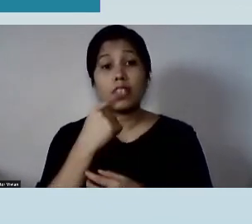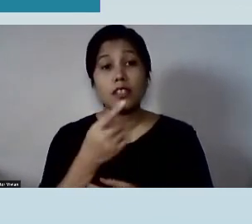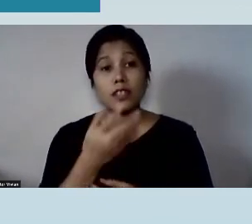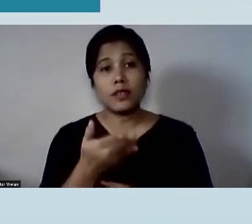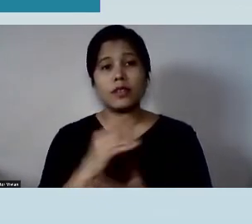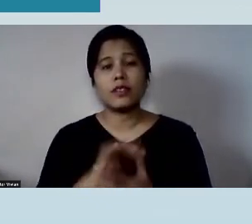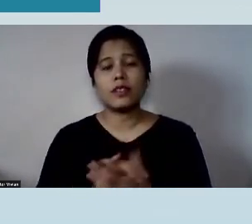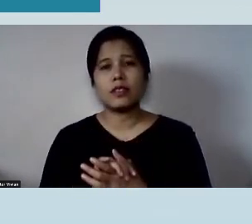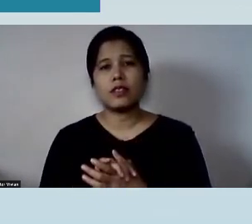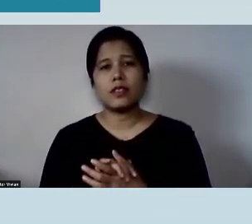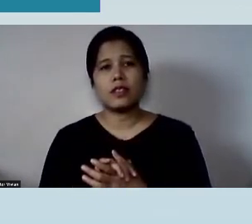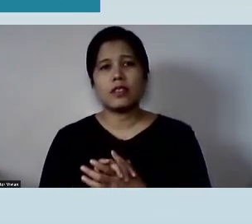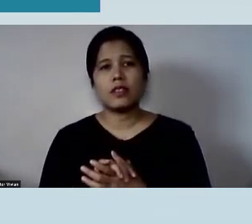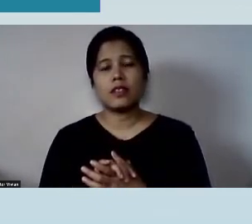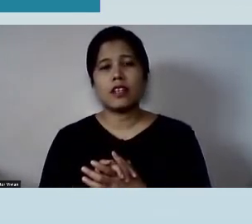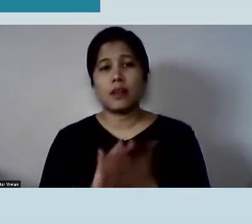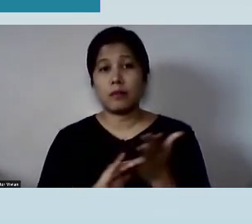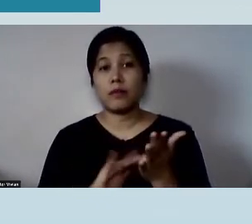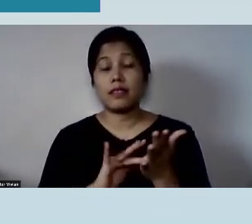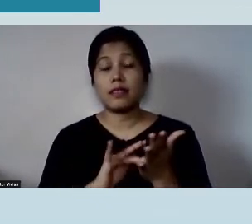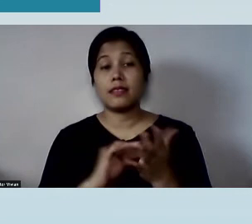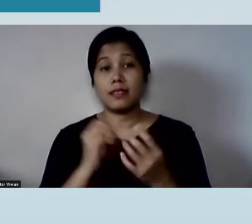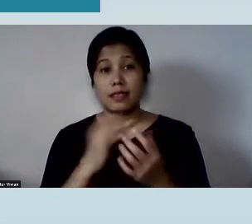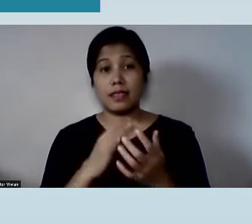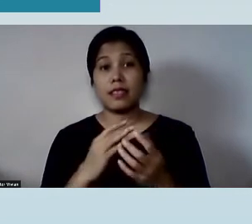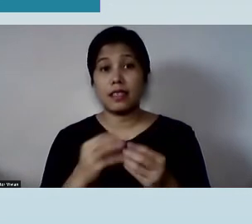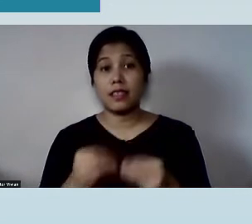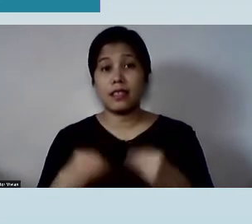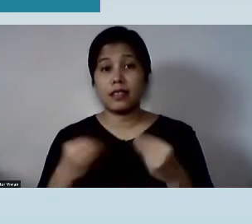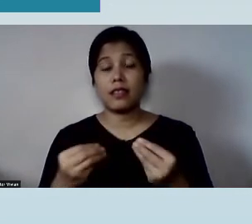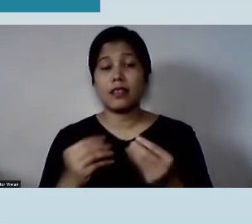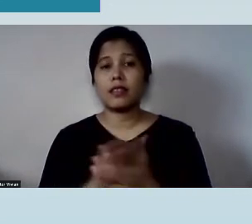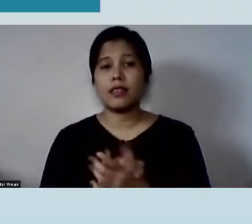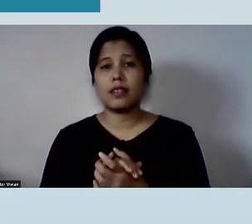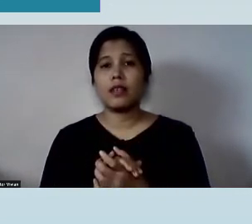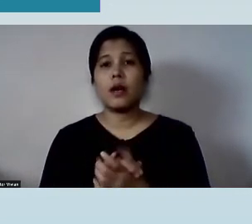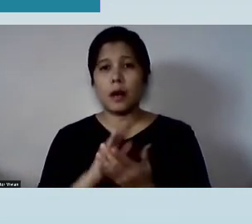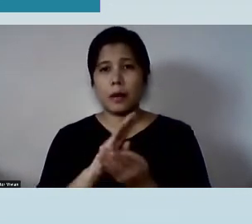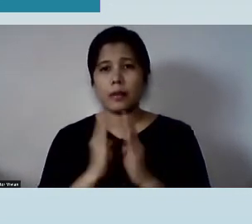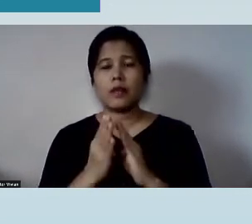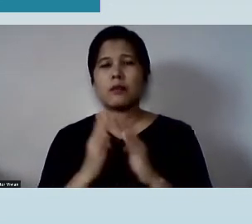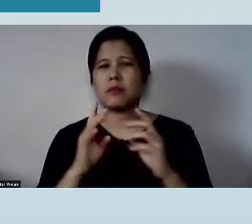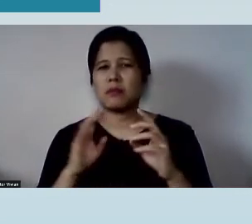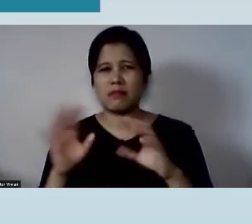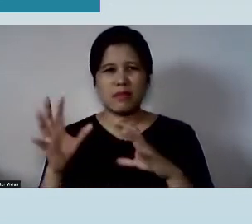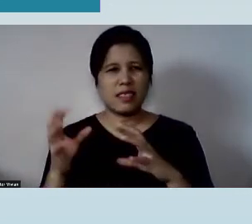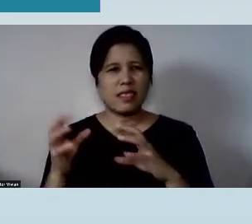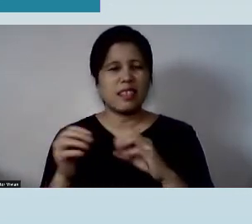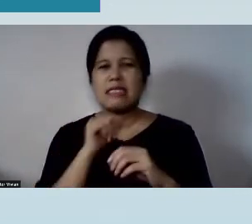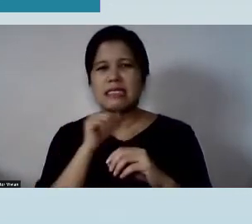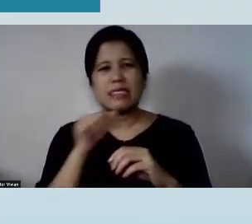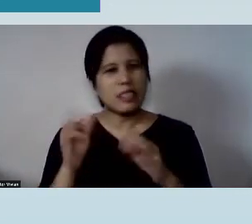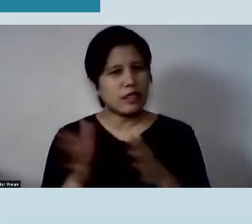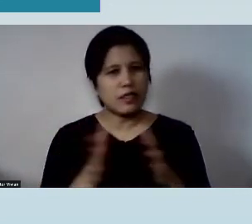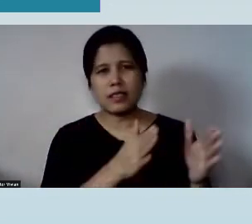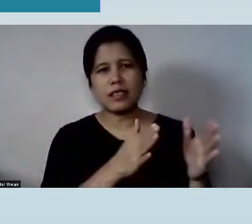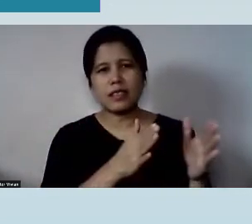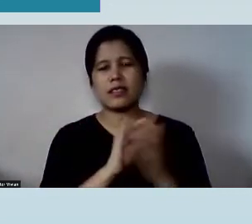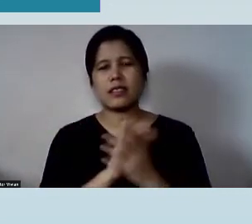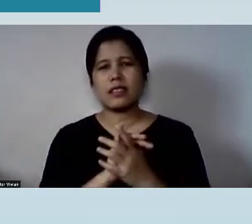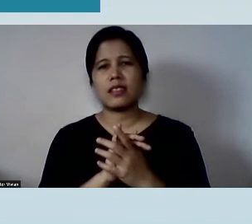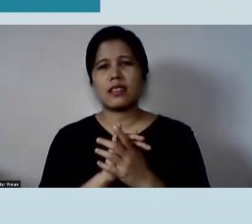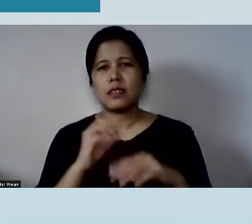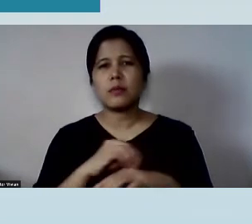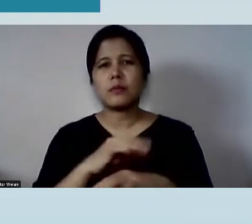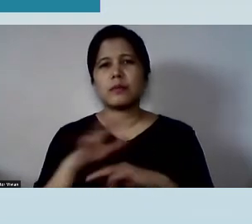of pharmacological treatment may increase health risks. Okay? Could become disorganized, poorly controlled, which would adversely impact the